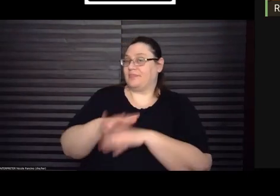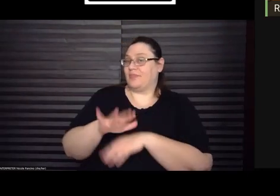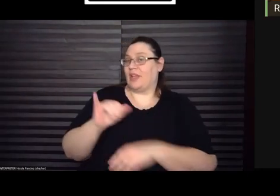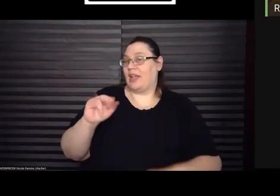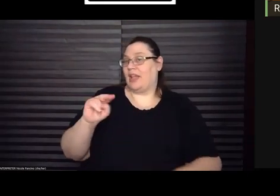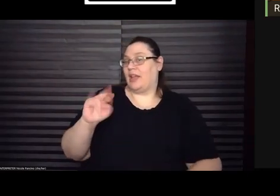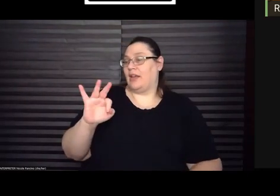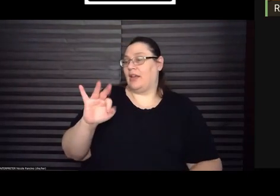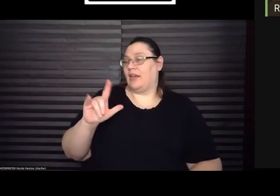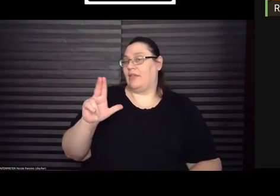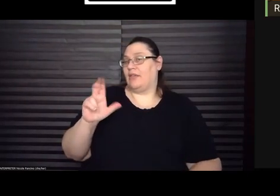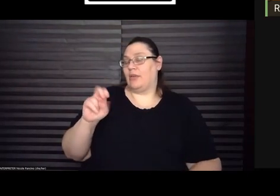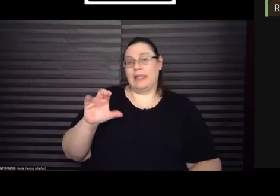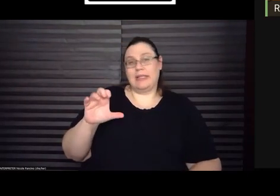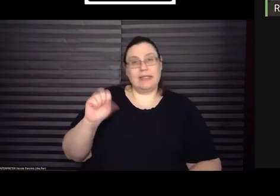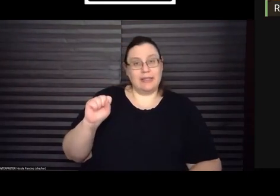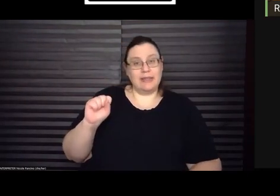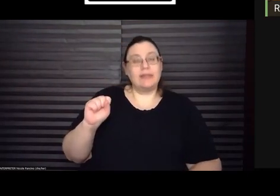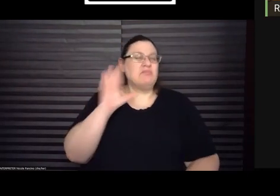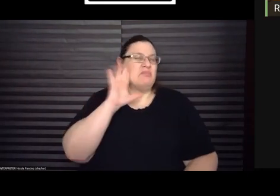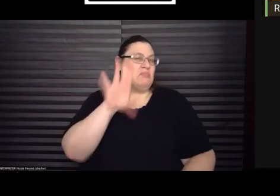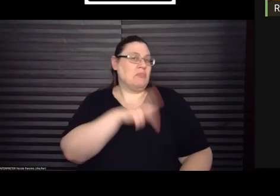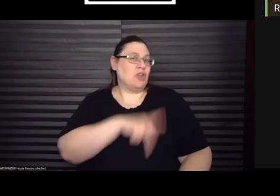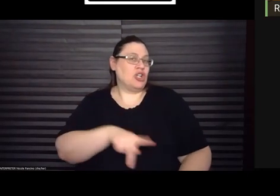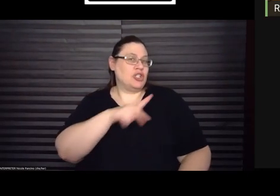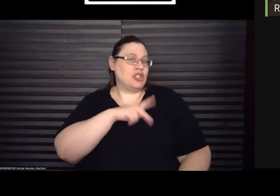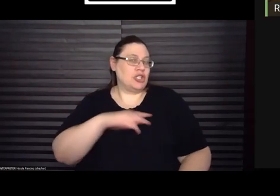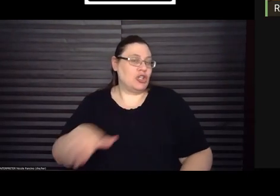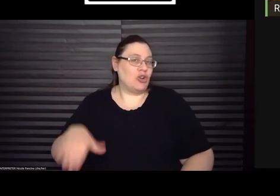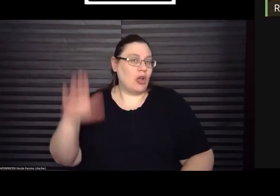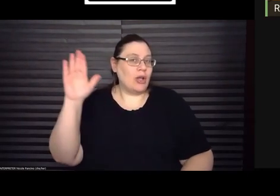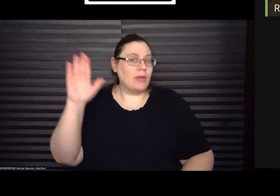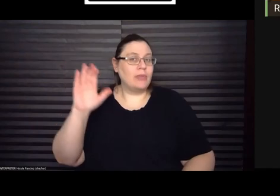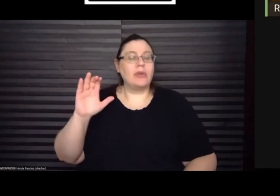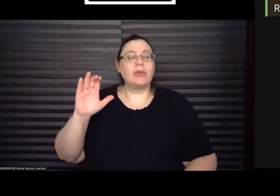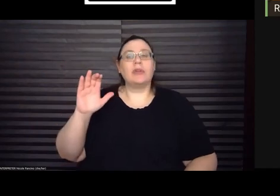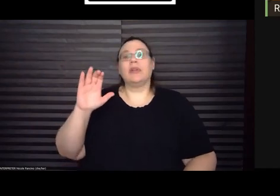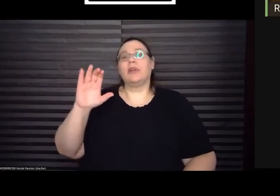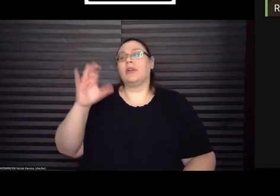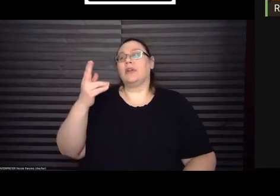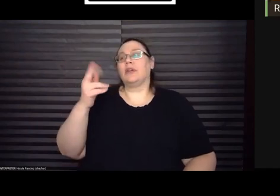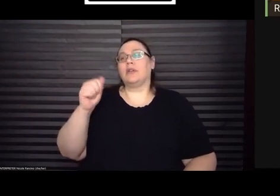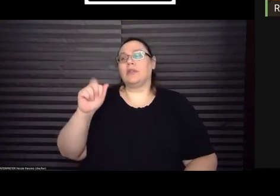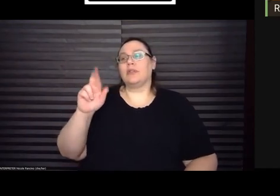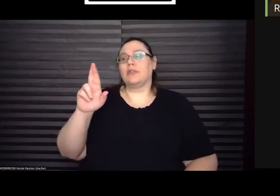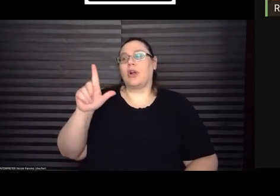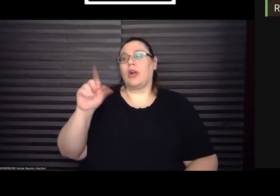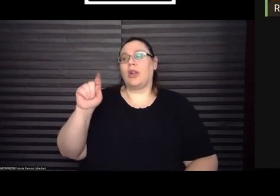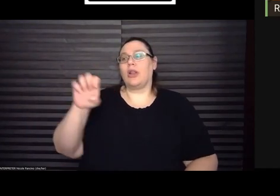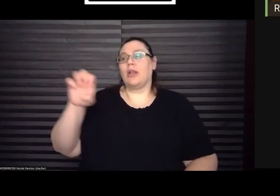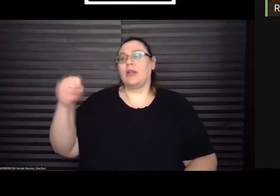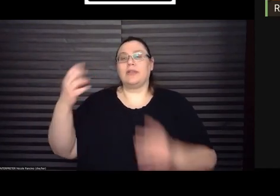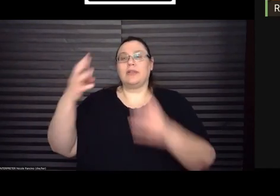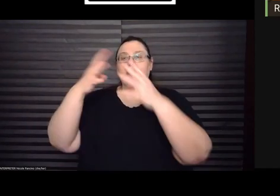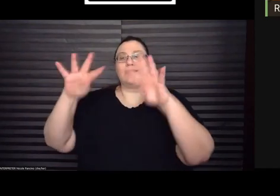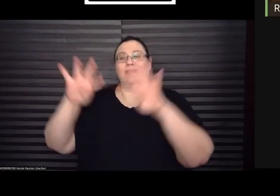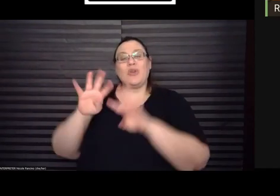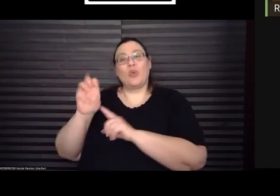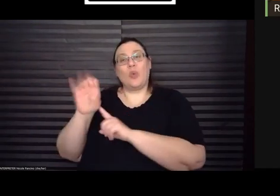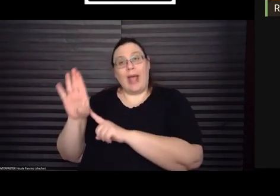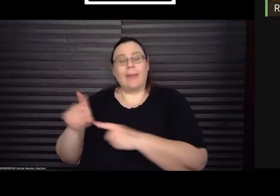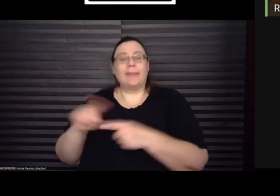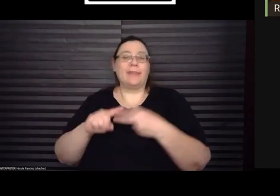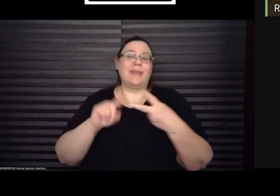influences. When I know what personally, growing up, that the Charlotte's Web and Tales of a Fourth Grade Nothing were two books